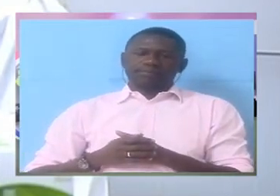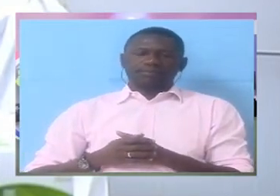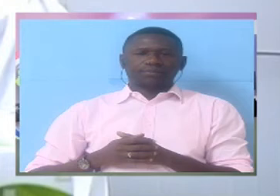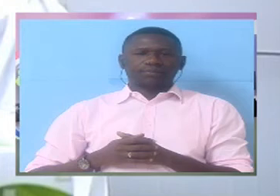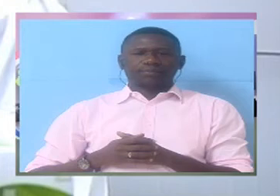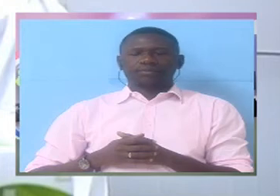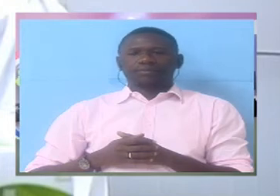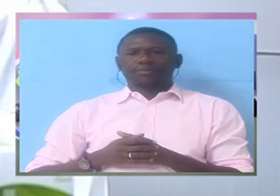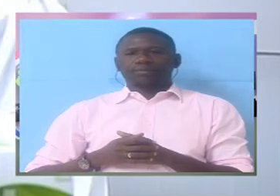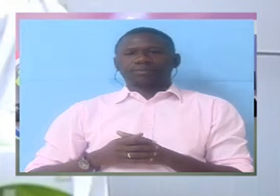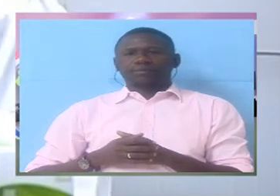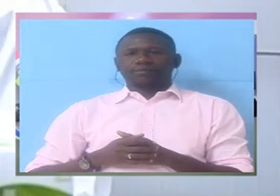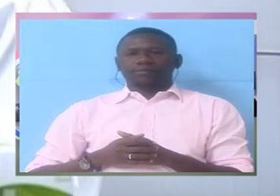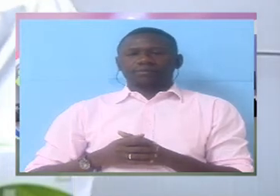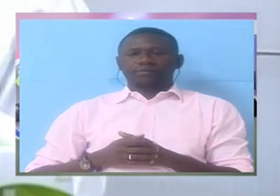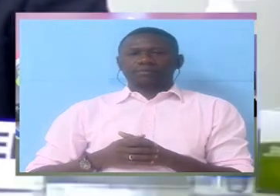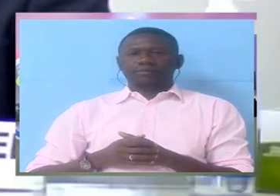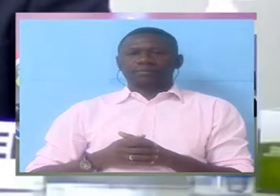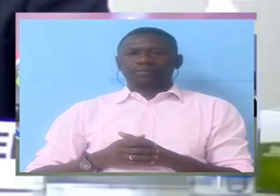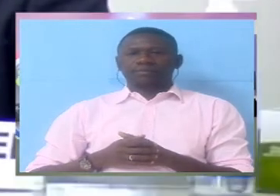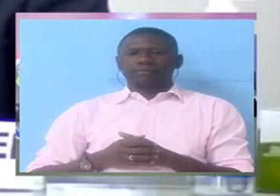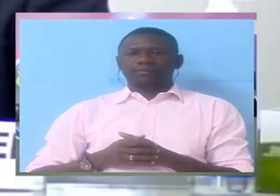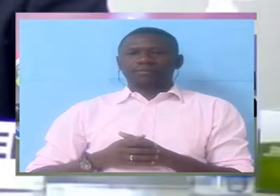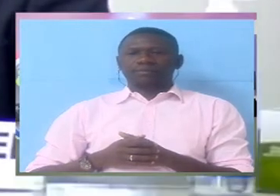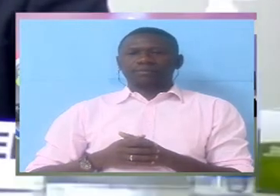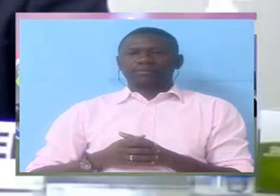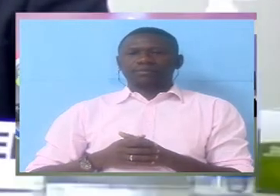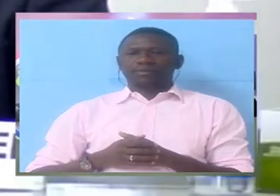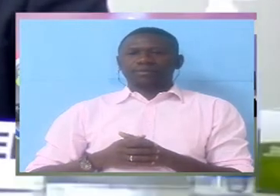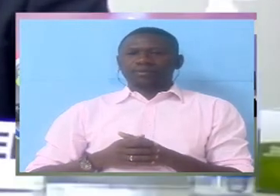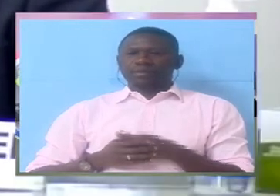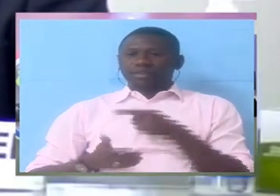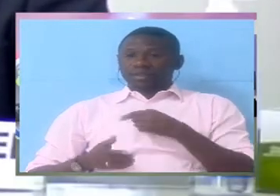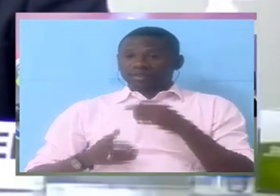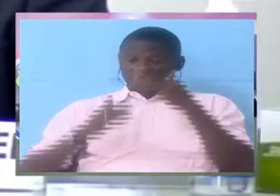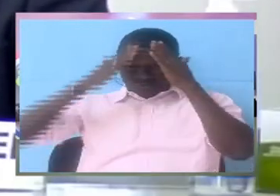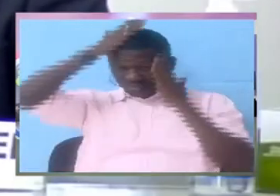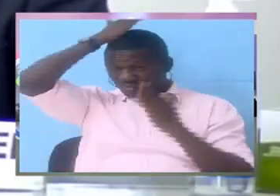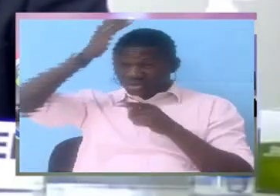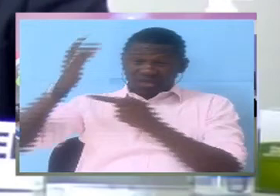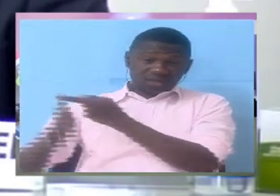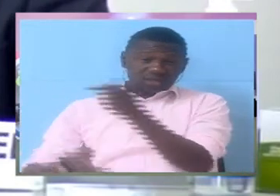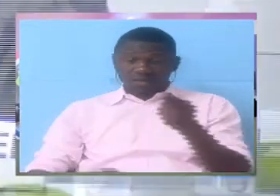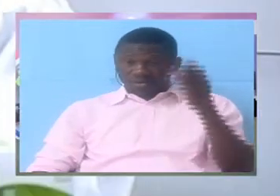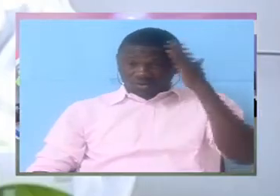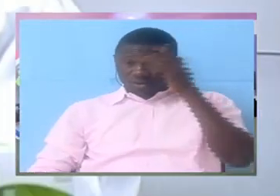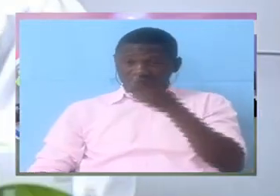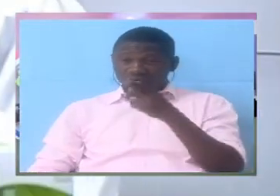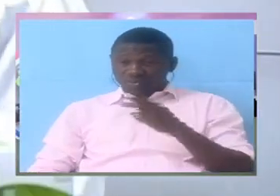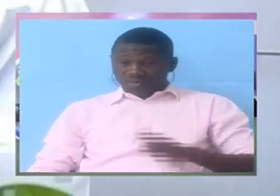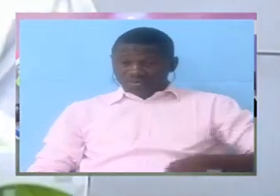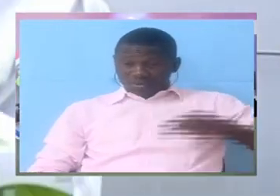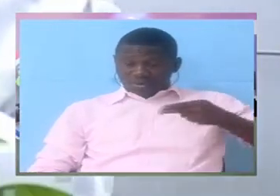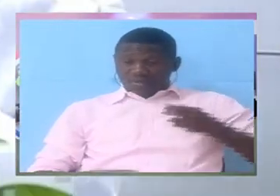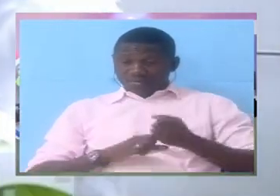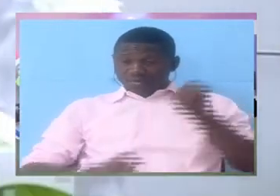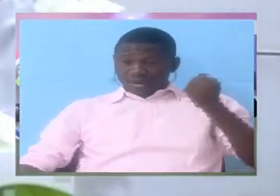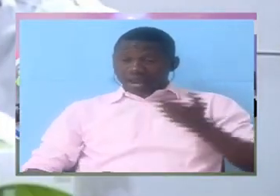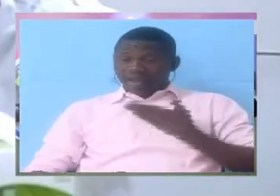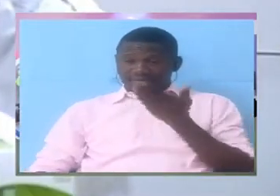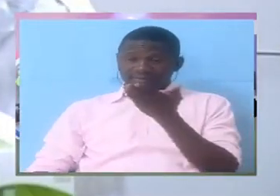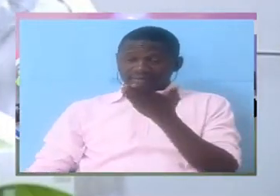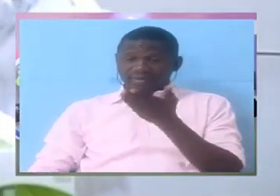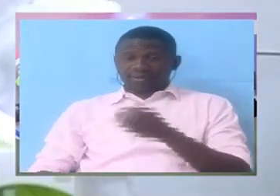wala namfana nsonta muruta. Did the soldiers know that you were armed? So jarol yalo ne ko ifana be pare ngamini. I didn't pull my arm because it was